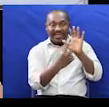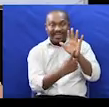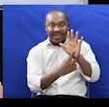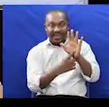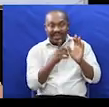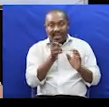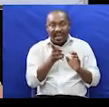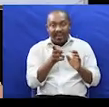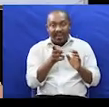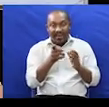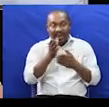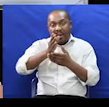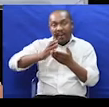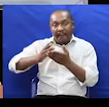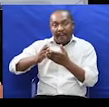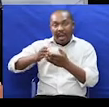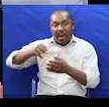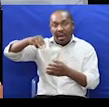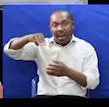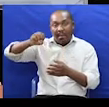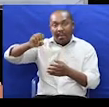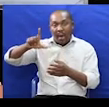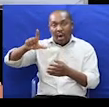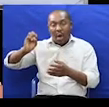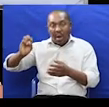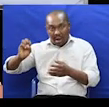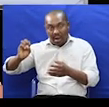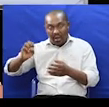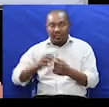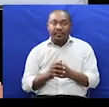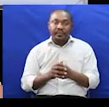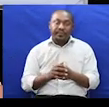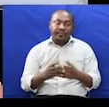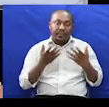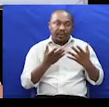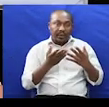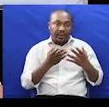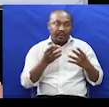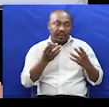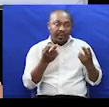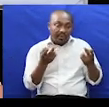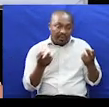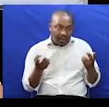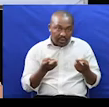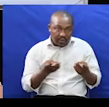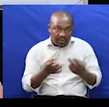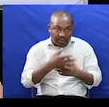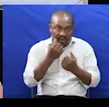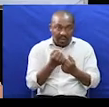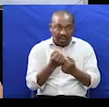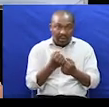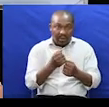56 grams per mole. So that is the molar mass of potassium hydroxide. And also we have the concentration, which is given by